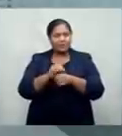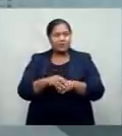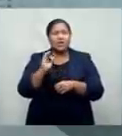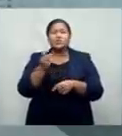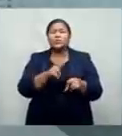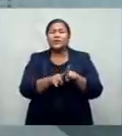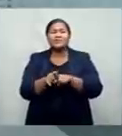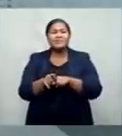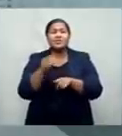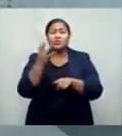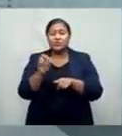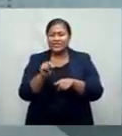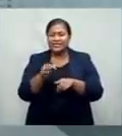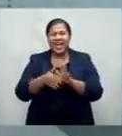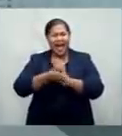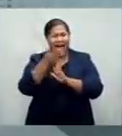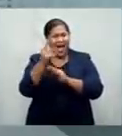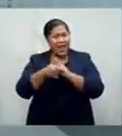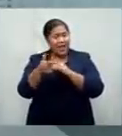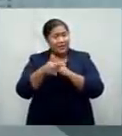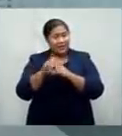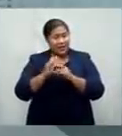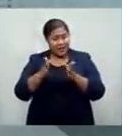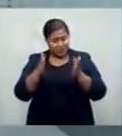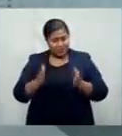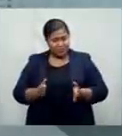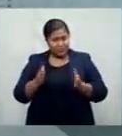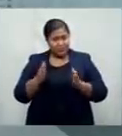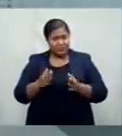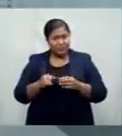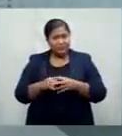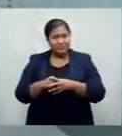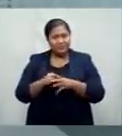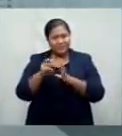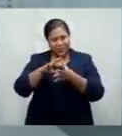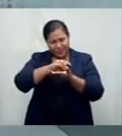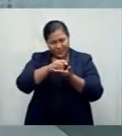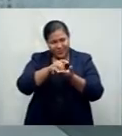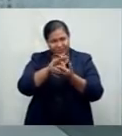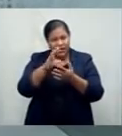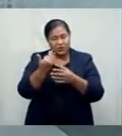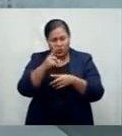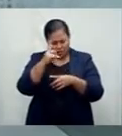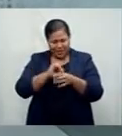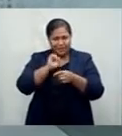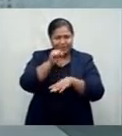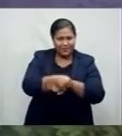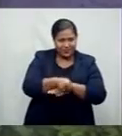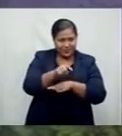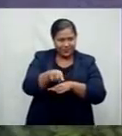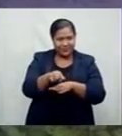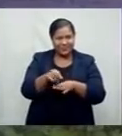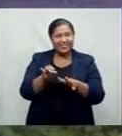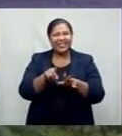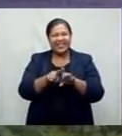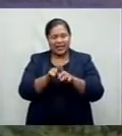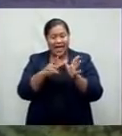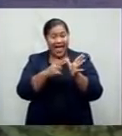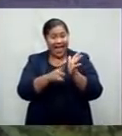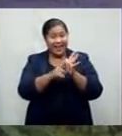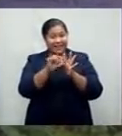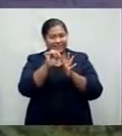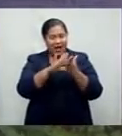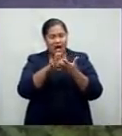means is that you need a higher level of antibodies to overcome this variant as compared to, let's say, the Alpha variant. The